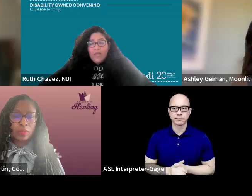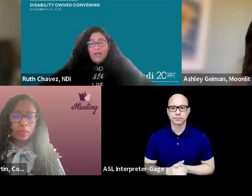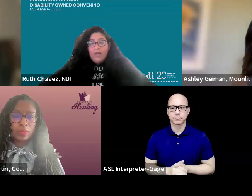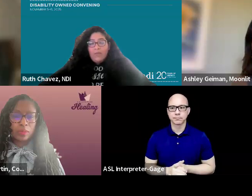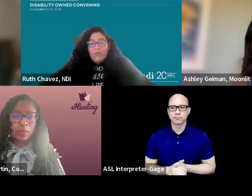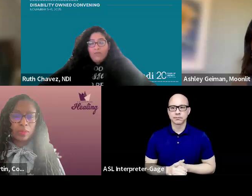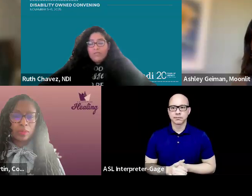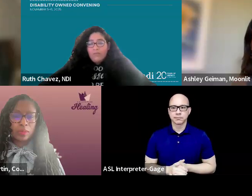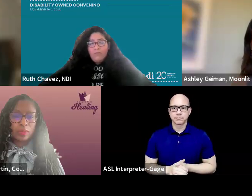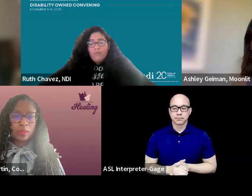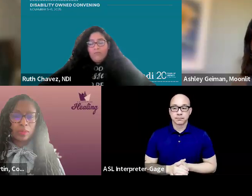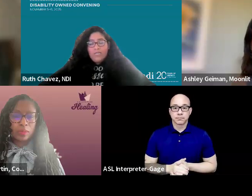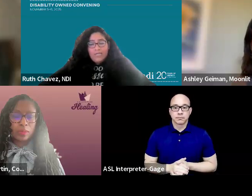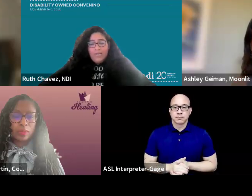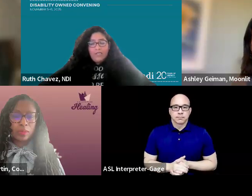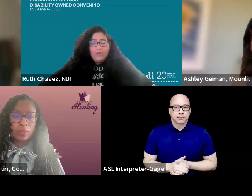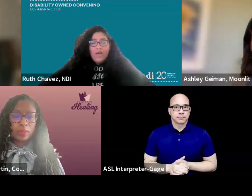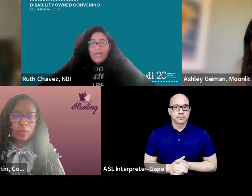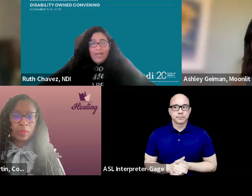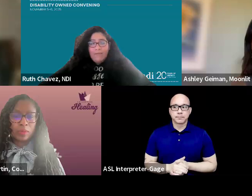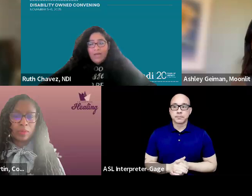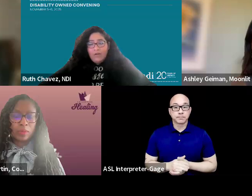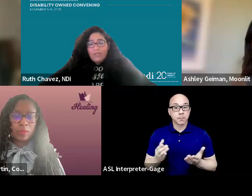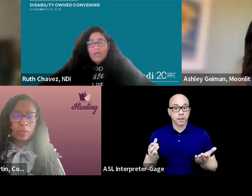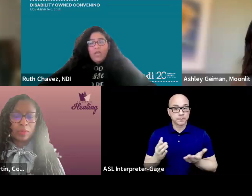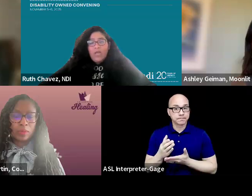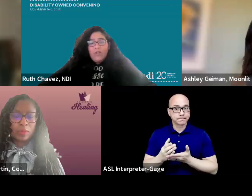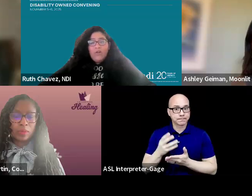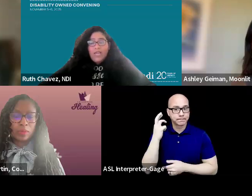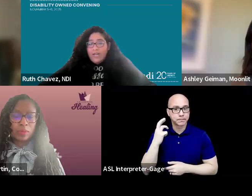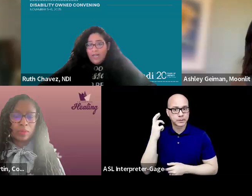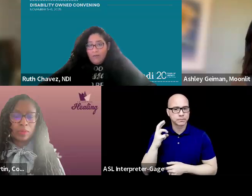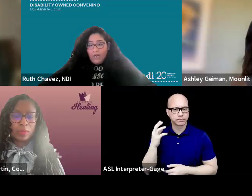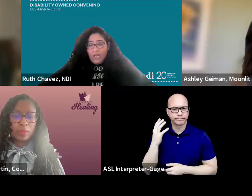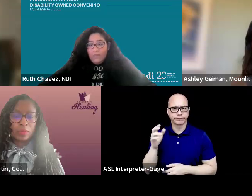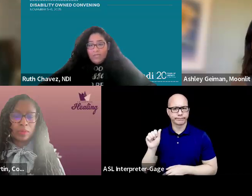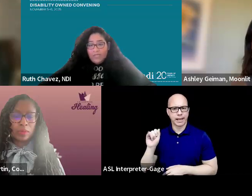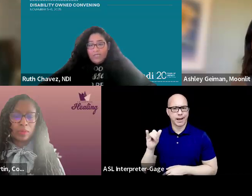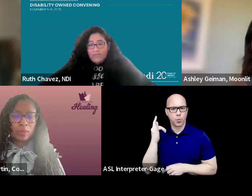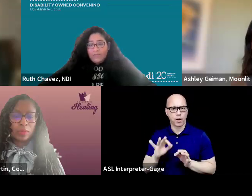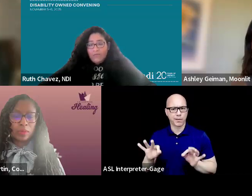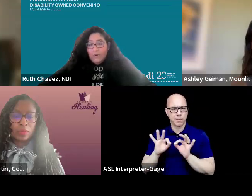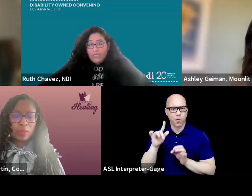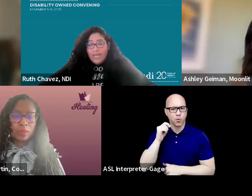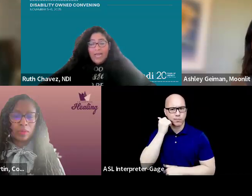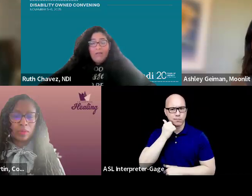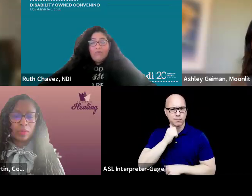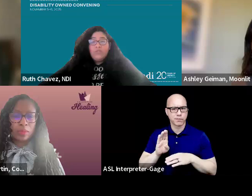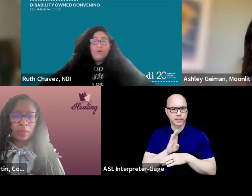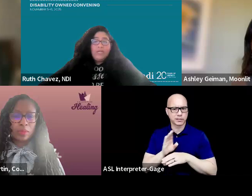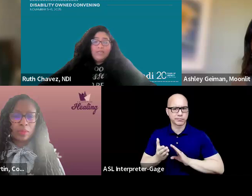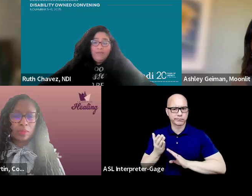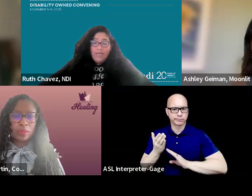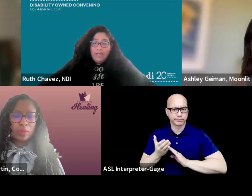So some reasoning as to why AI matters in your day-to-day and running your business. First,